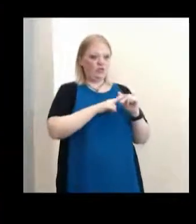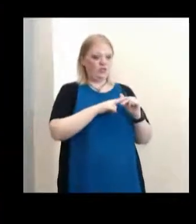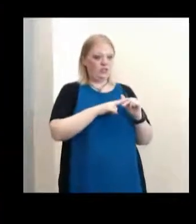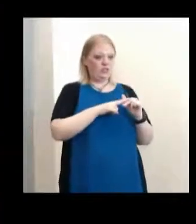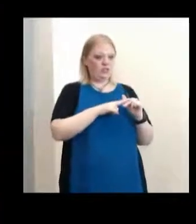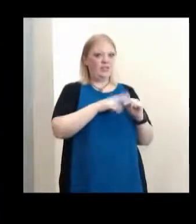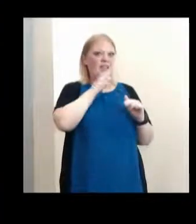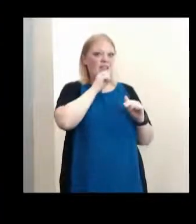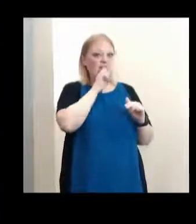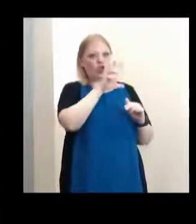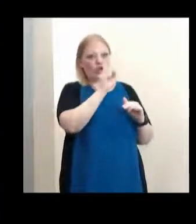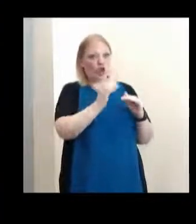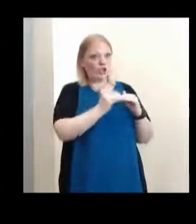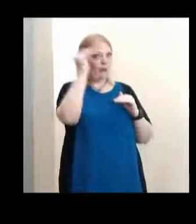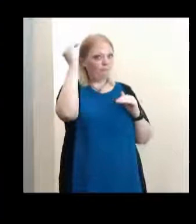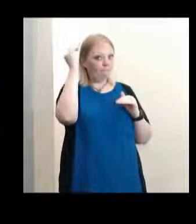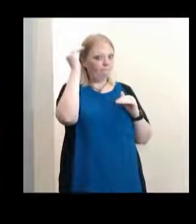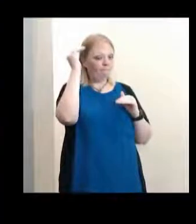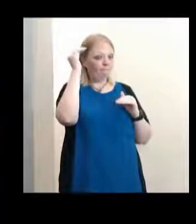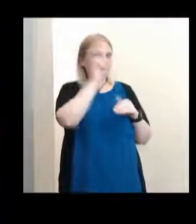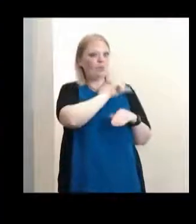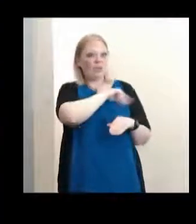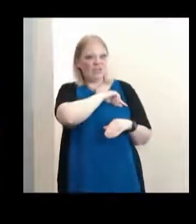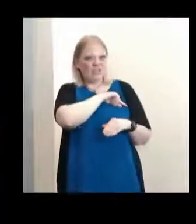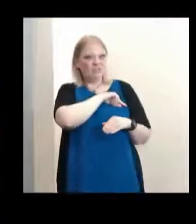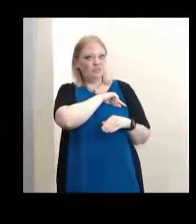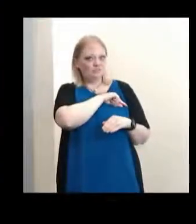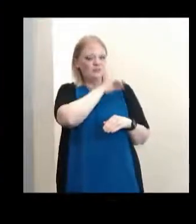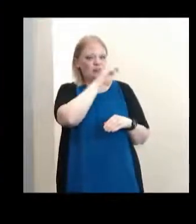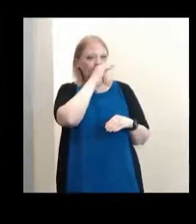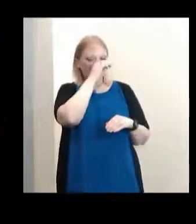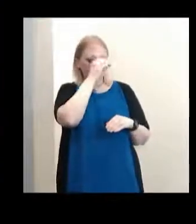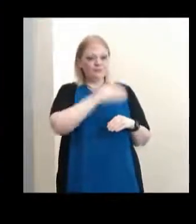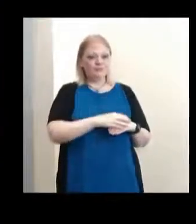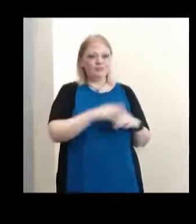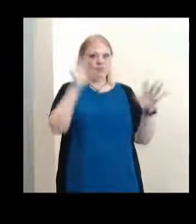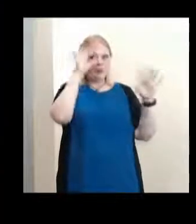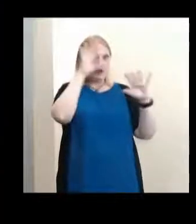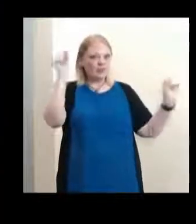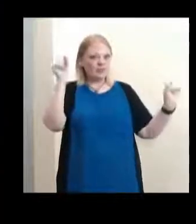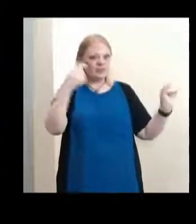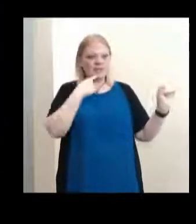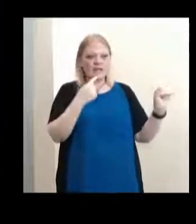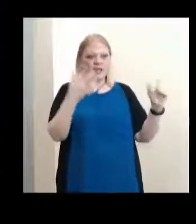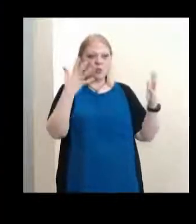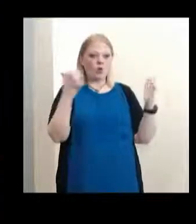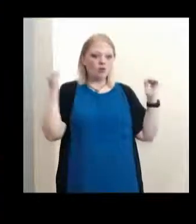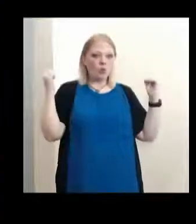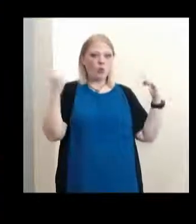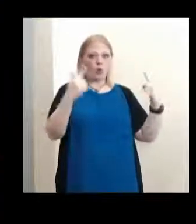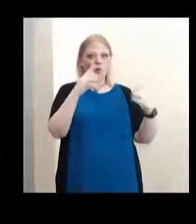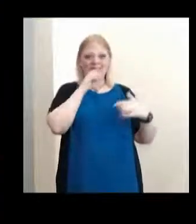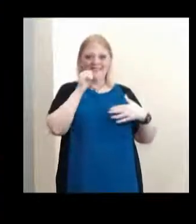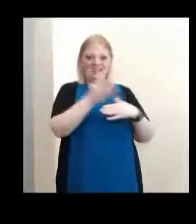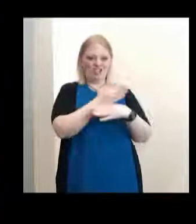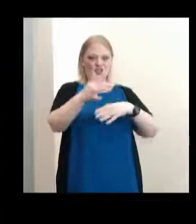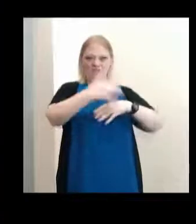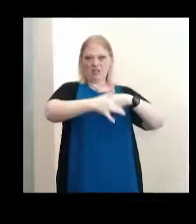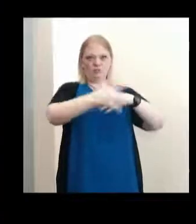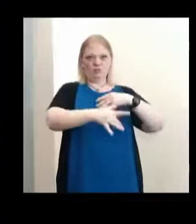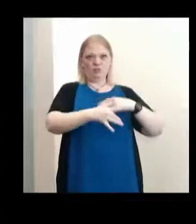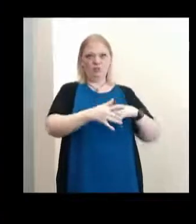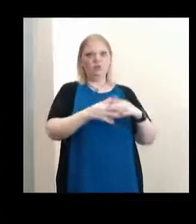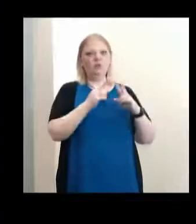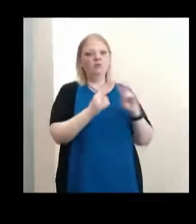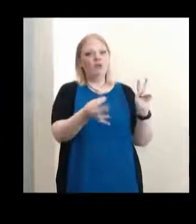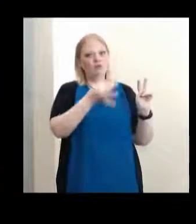age and higher, the qualifications. The president has said he wants all age range available very